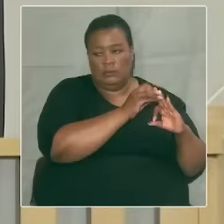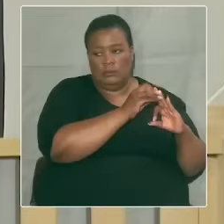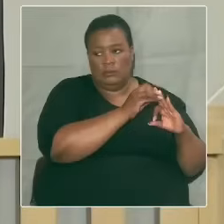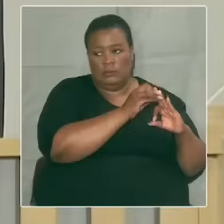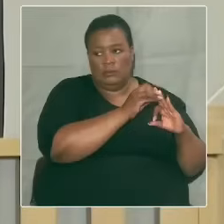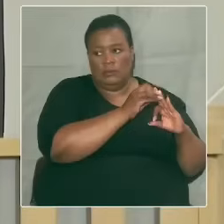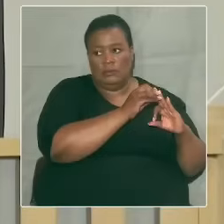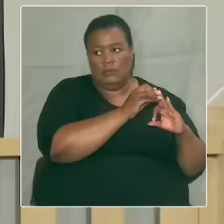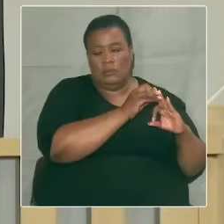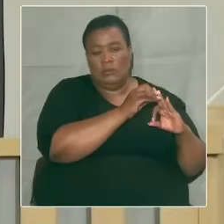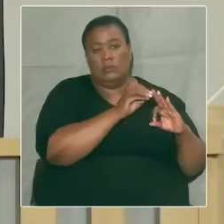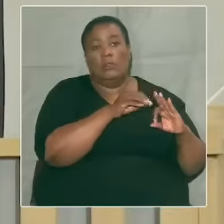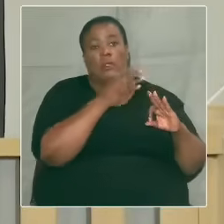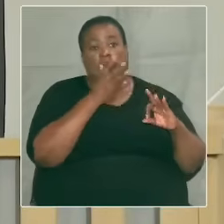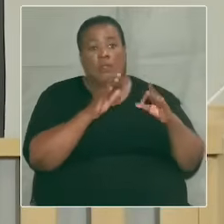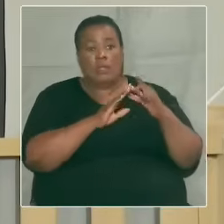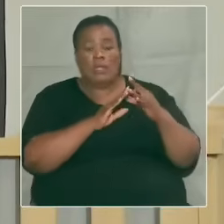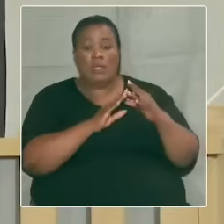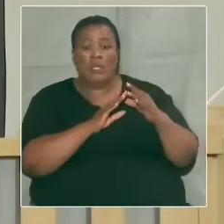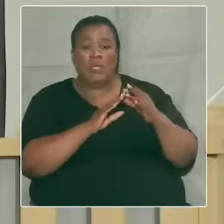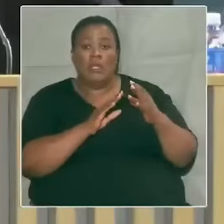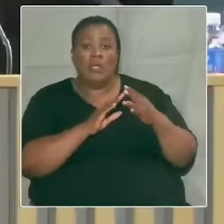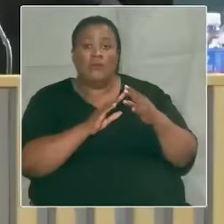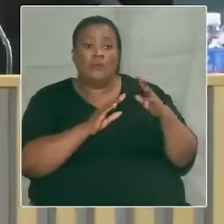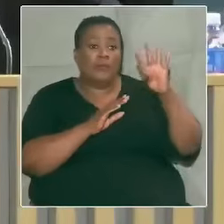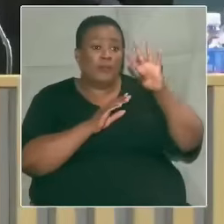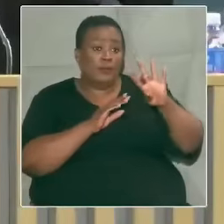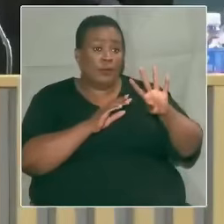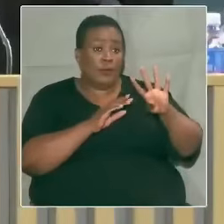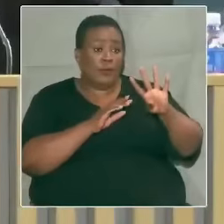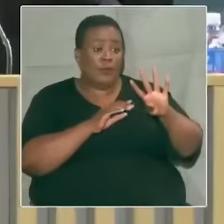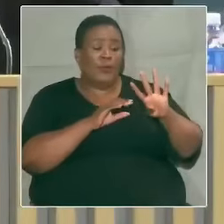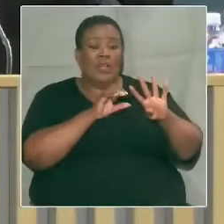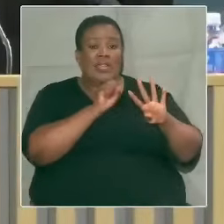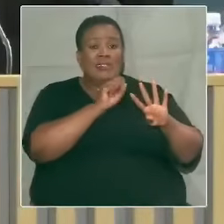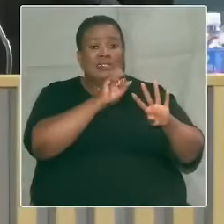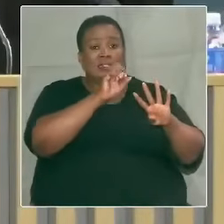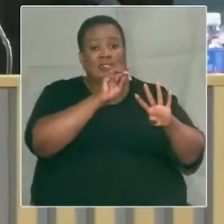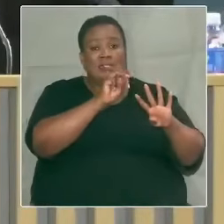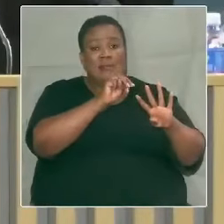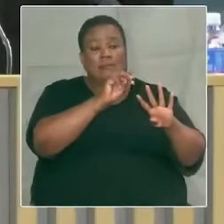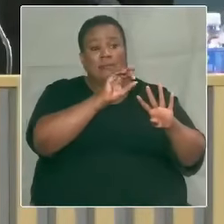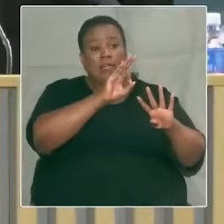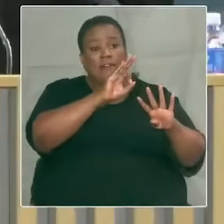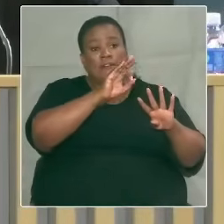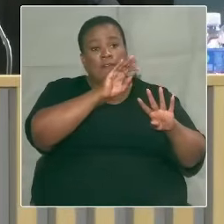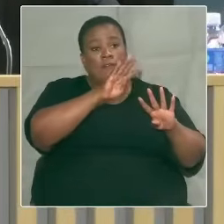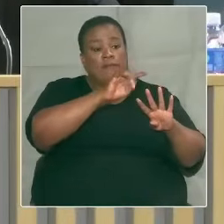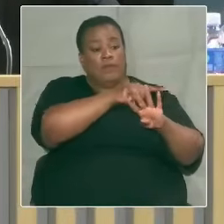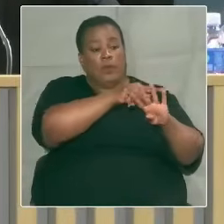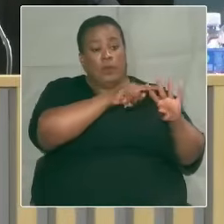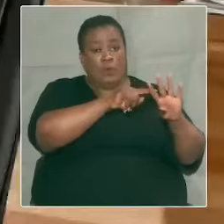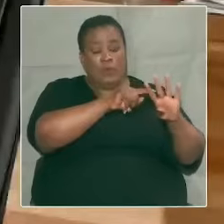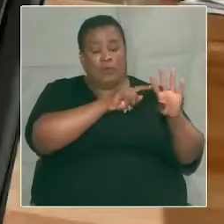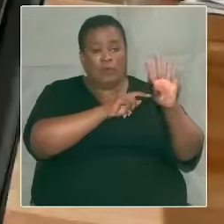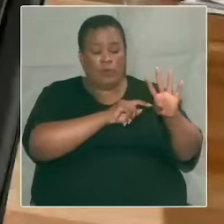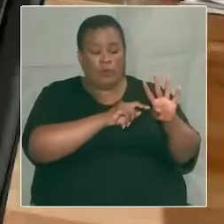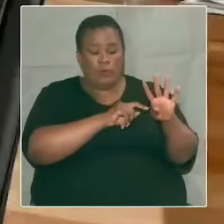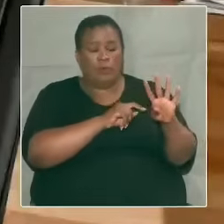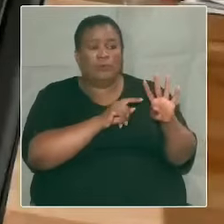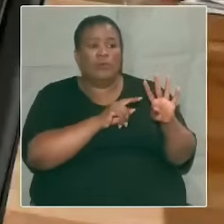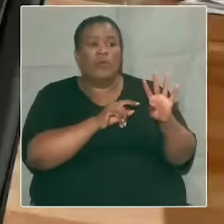Yes, and then and then SFM4, you'll see it starts if you go to paragraph 81 of your